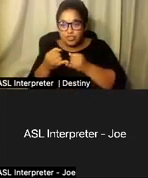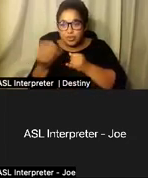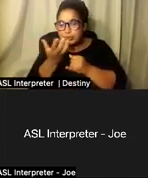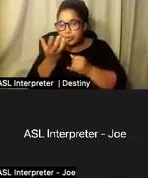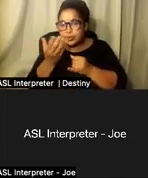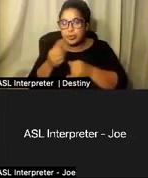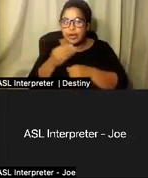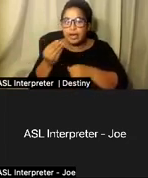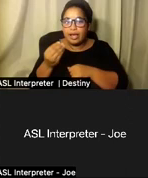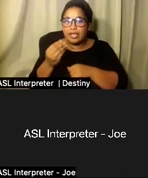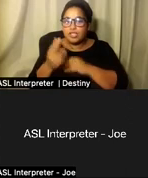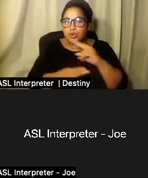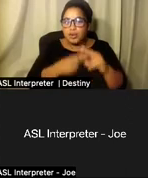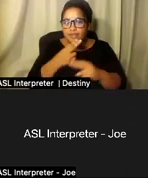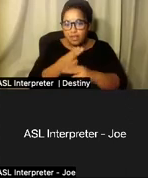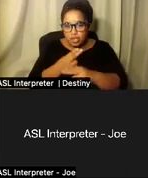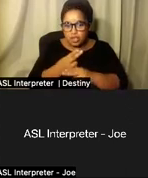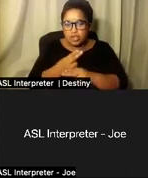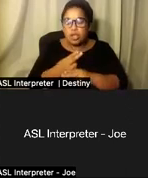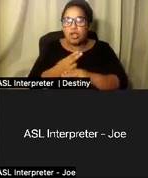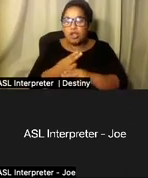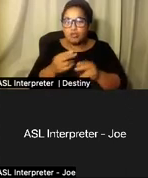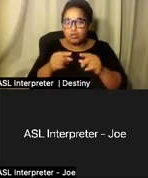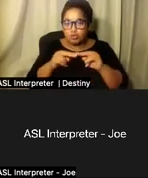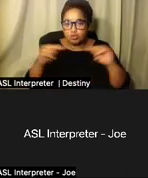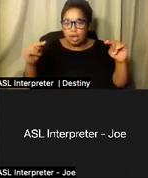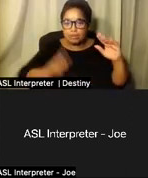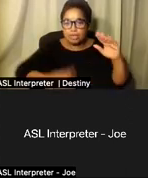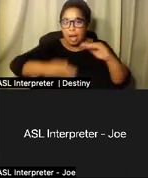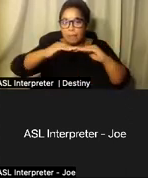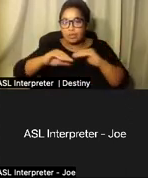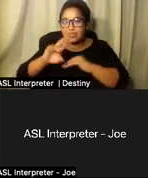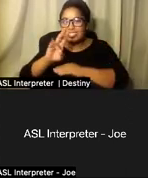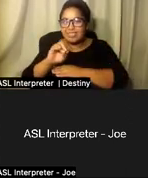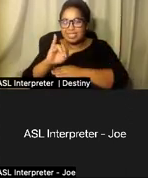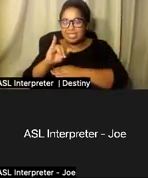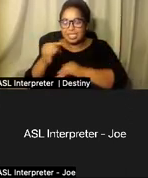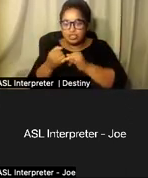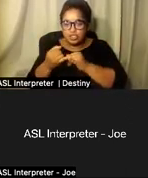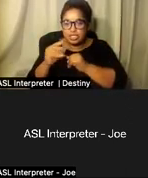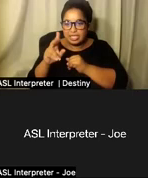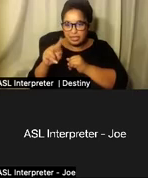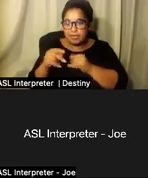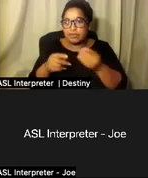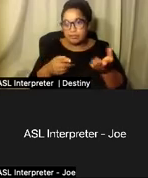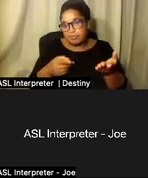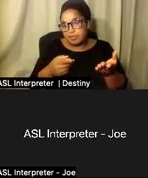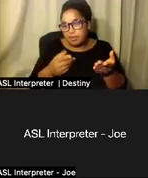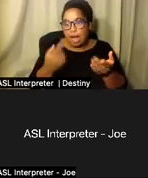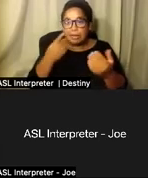flat screen straps, will secure anything up to a 70-inch TV. So I just barely made the cut on this one. So let's prep the surfaces here